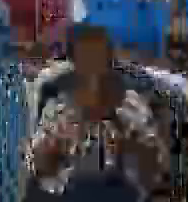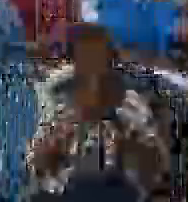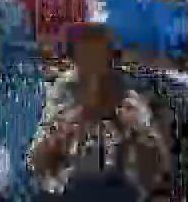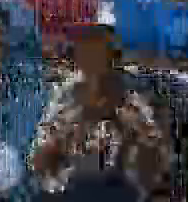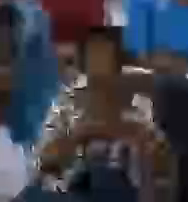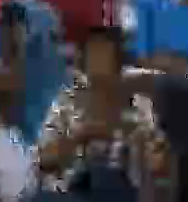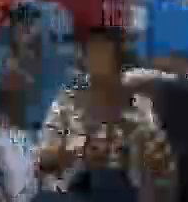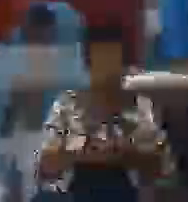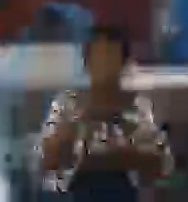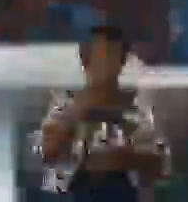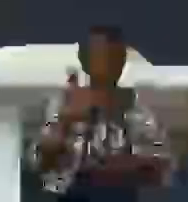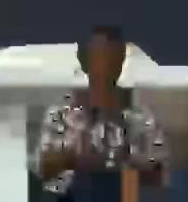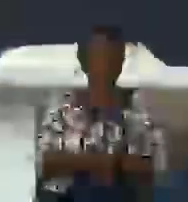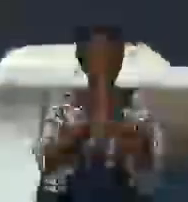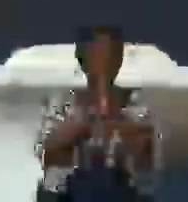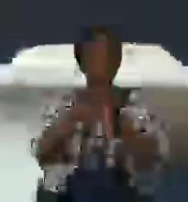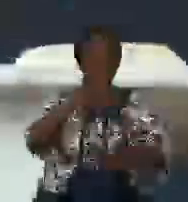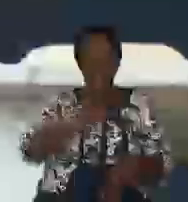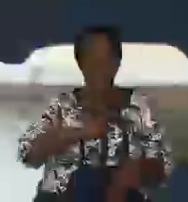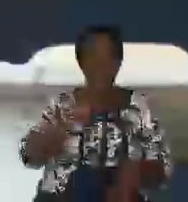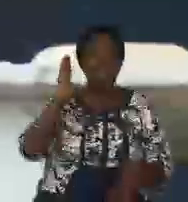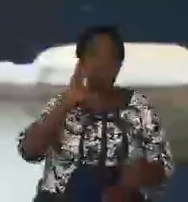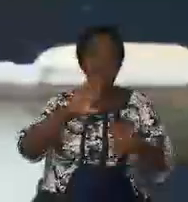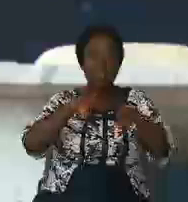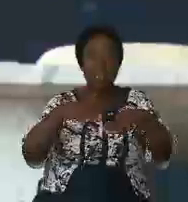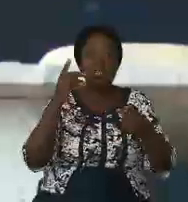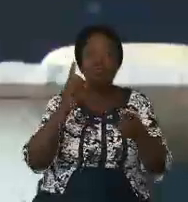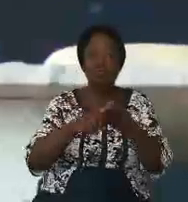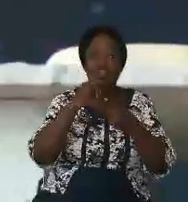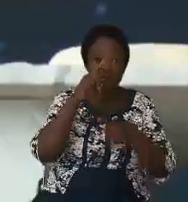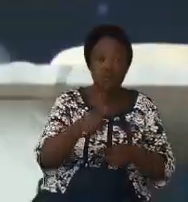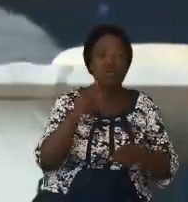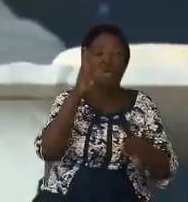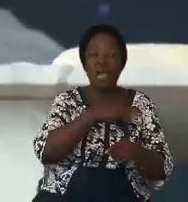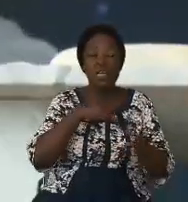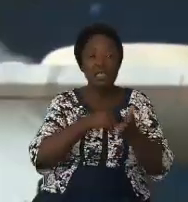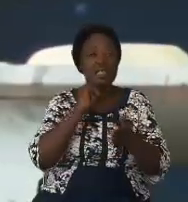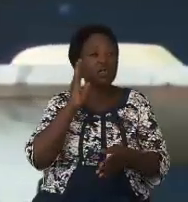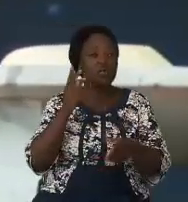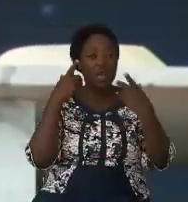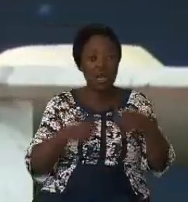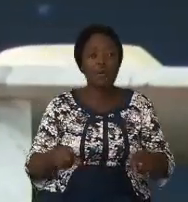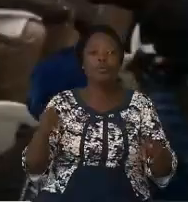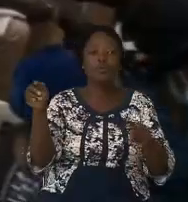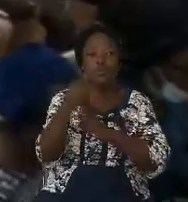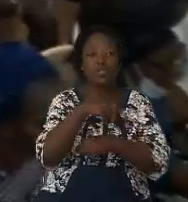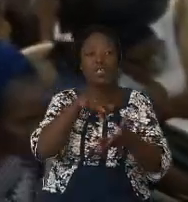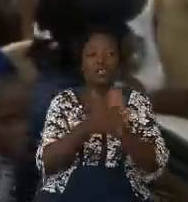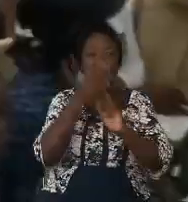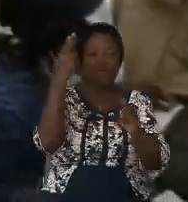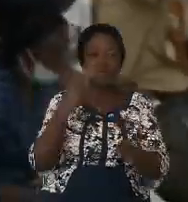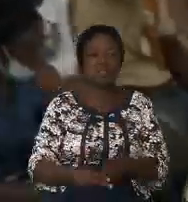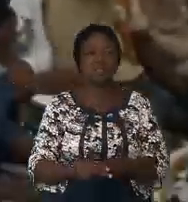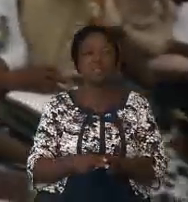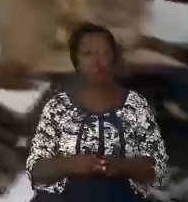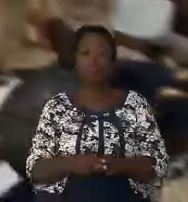that I give you my name. And whatsoever you will ask, I will give unto you,